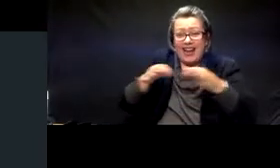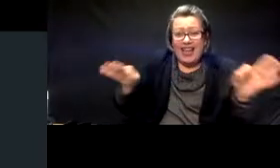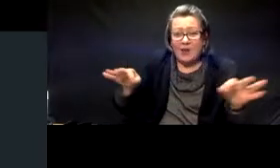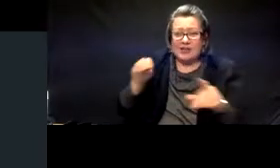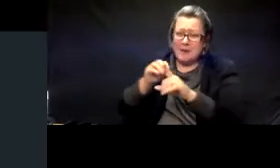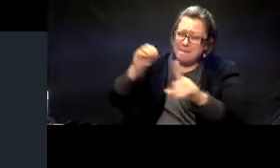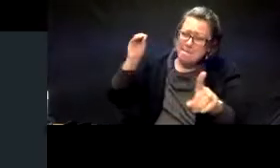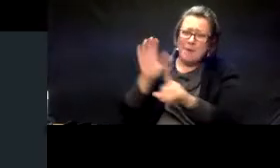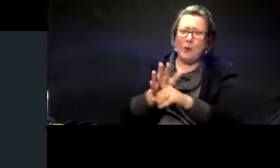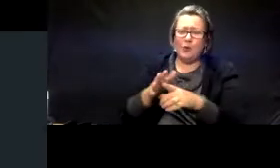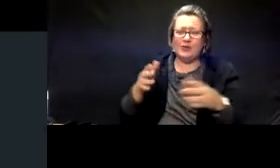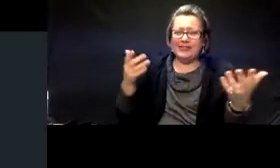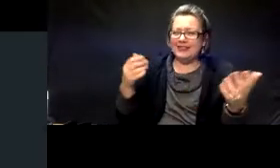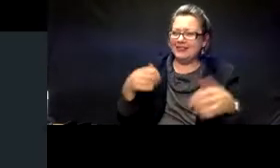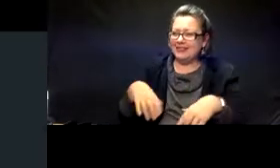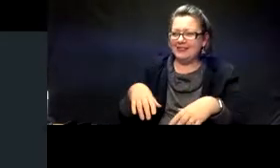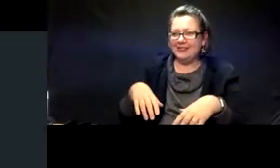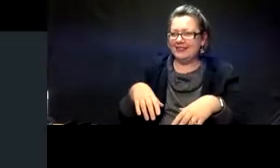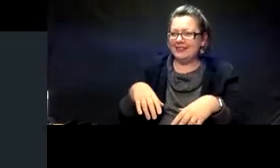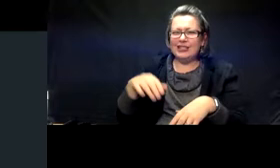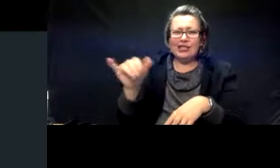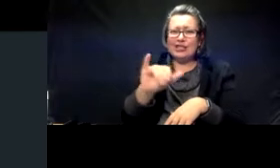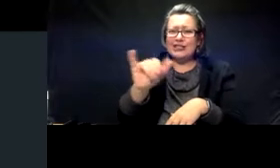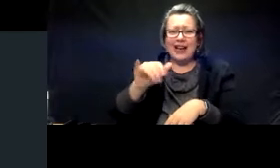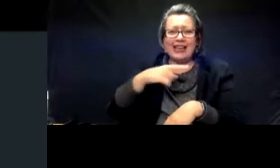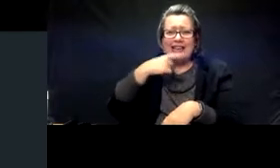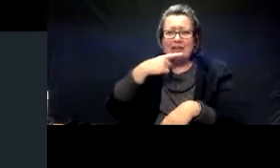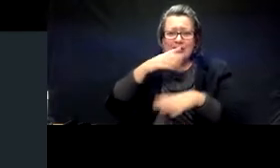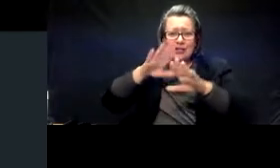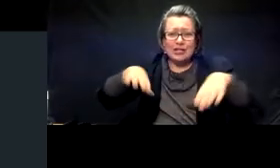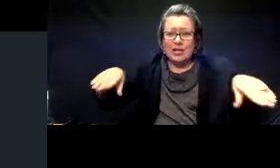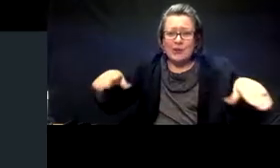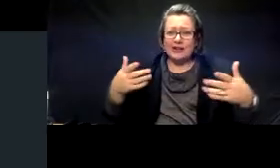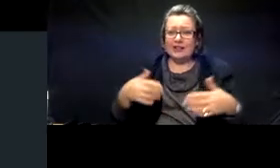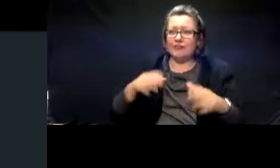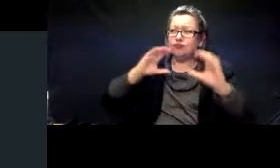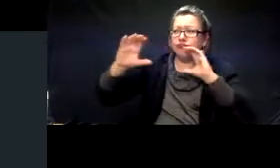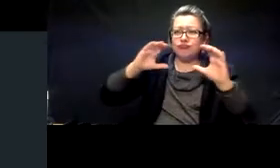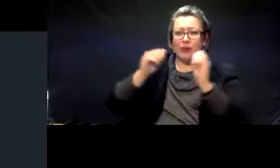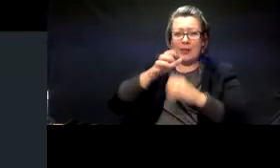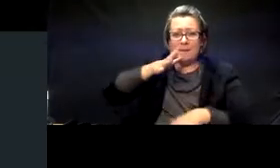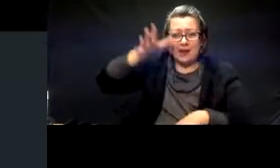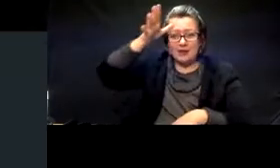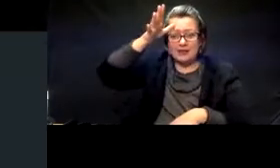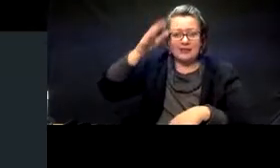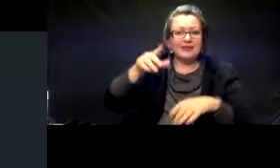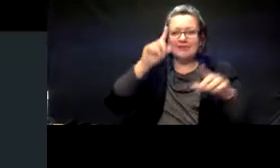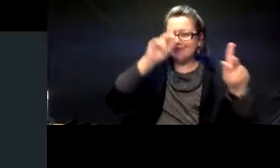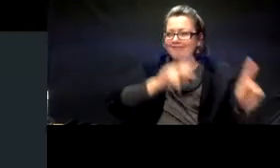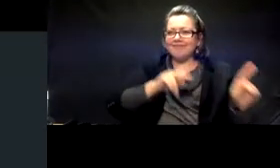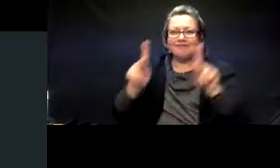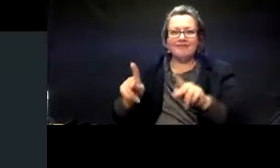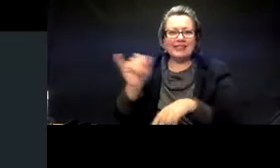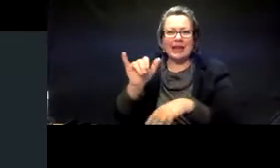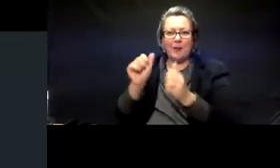expose them more to their own language, expose them to their language that they're using, just like hearing children communicate on the